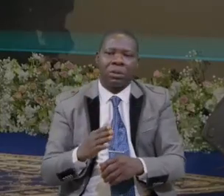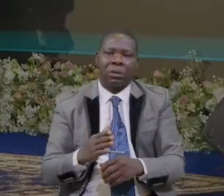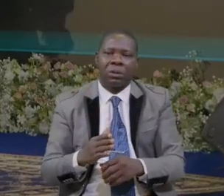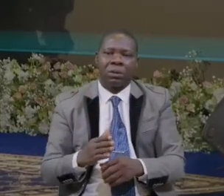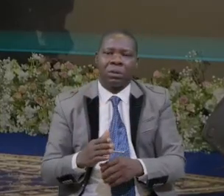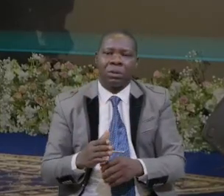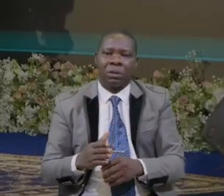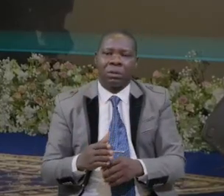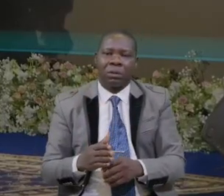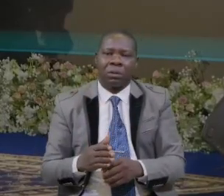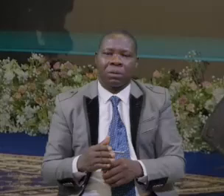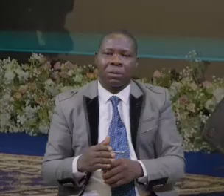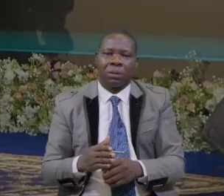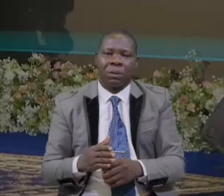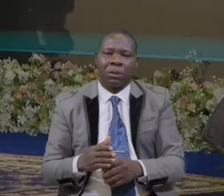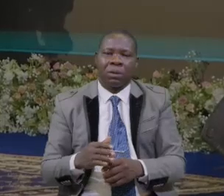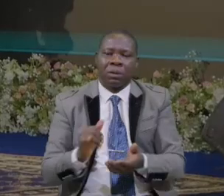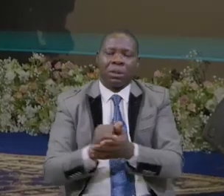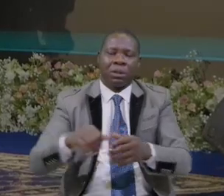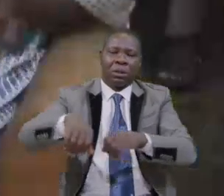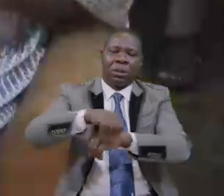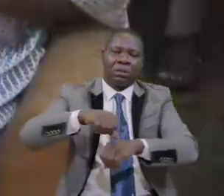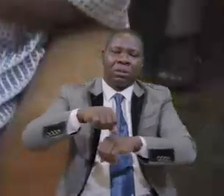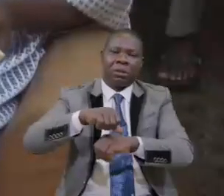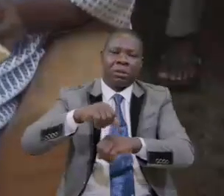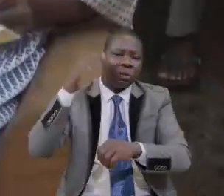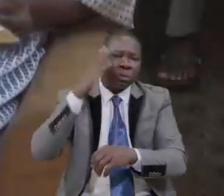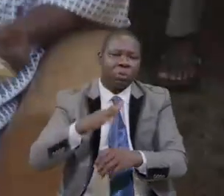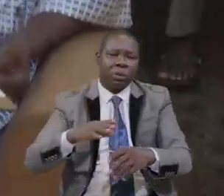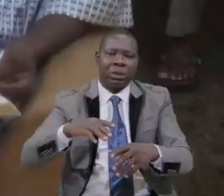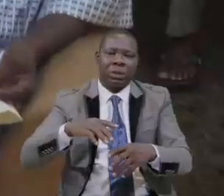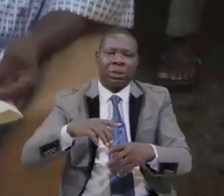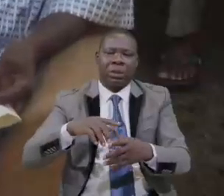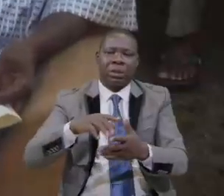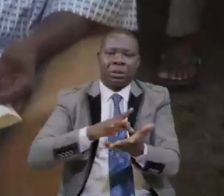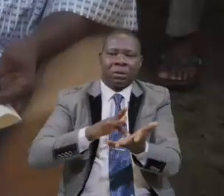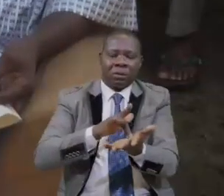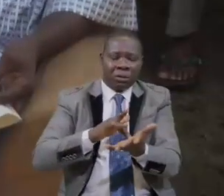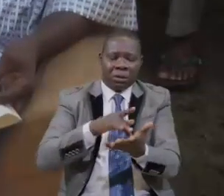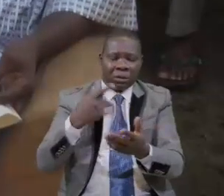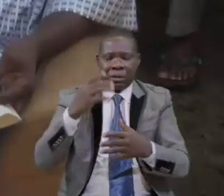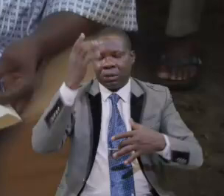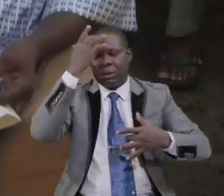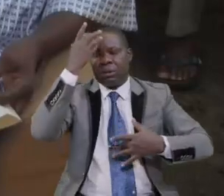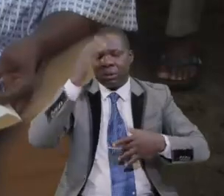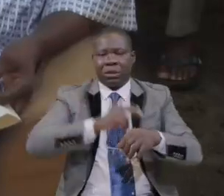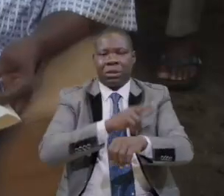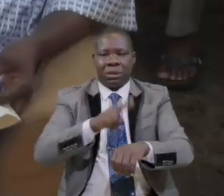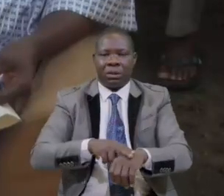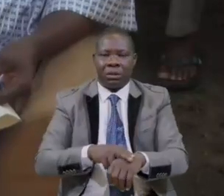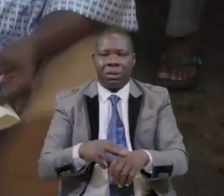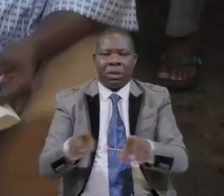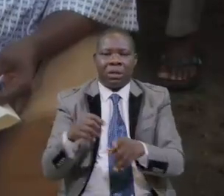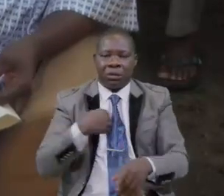That anointing will treat a sick nation. As you look at